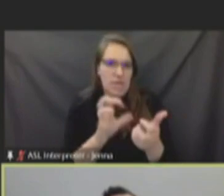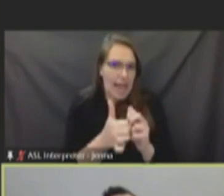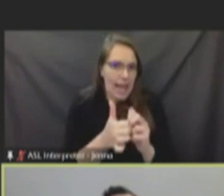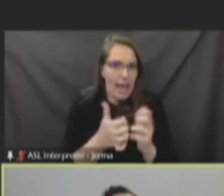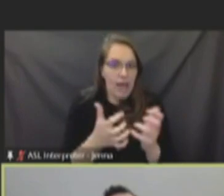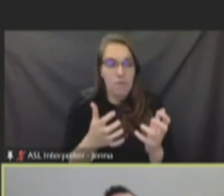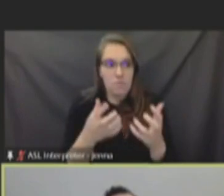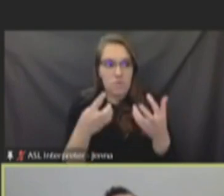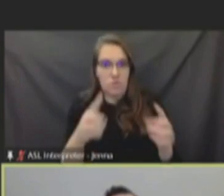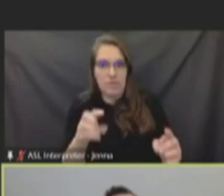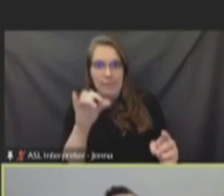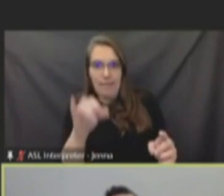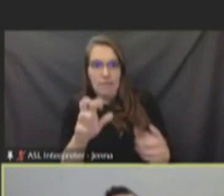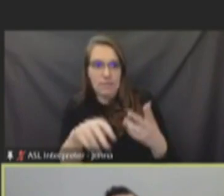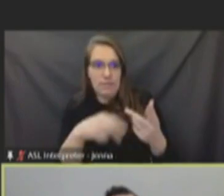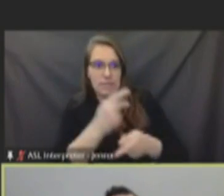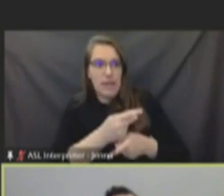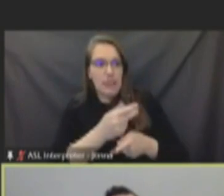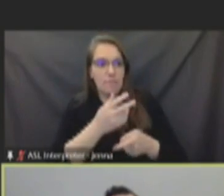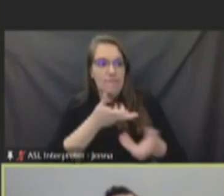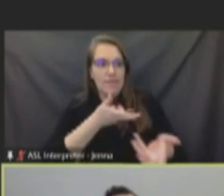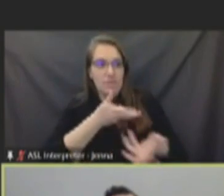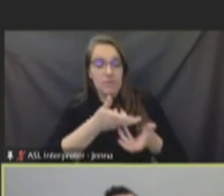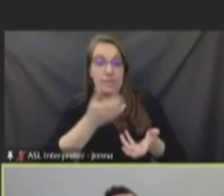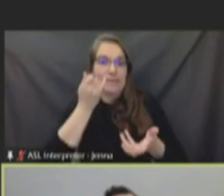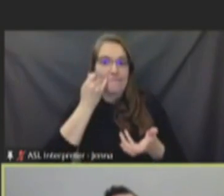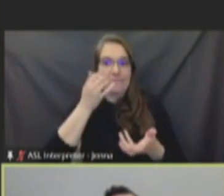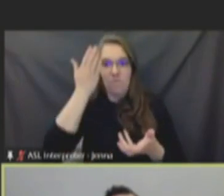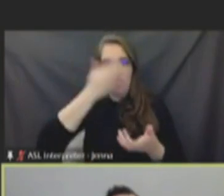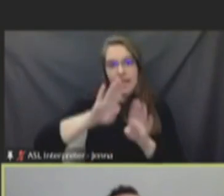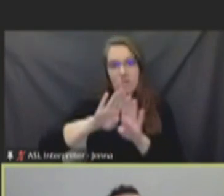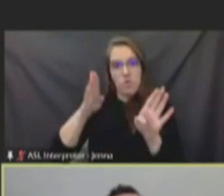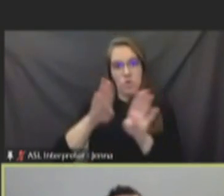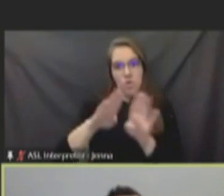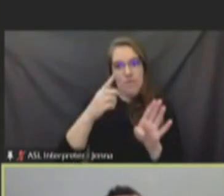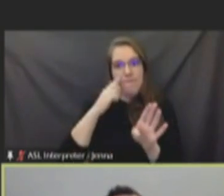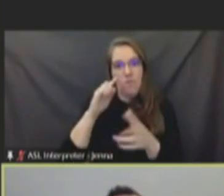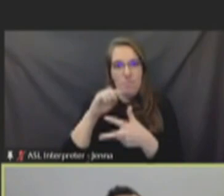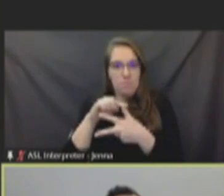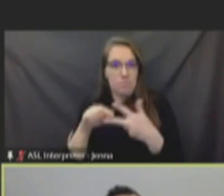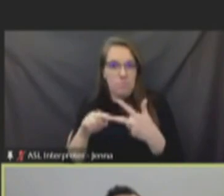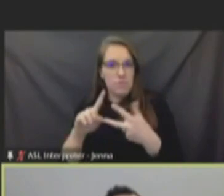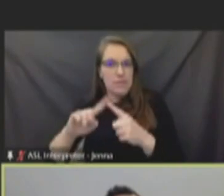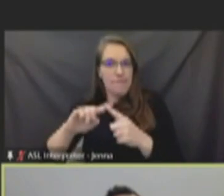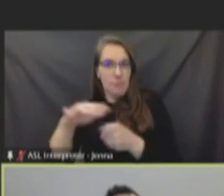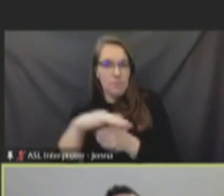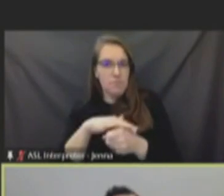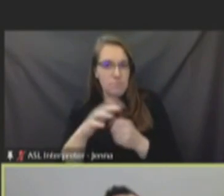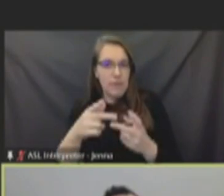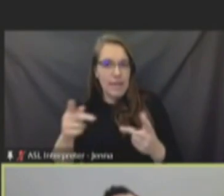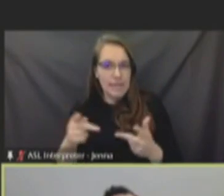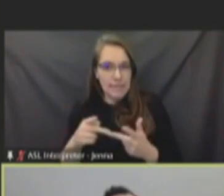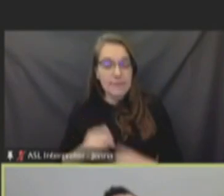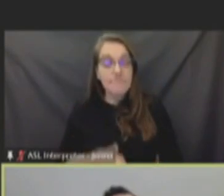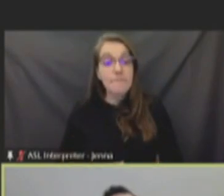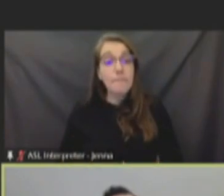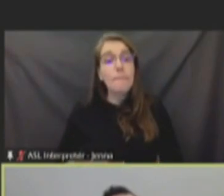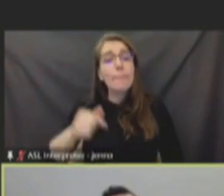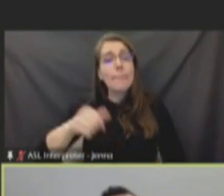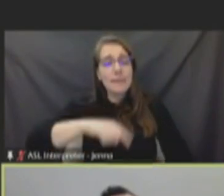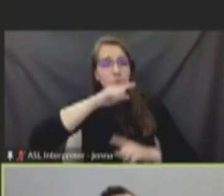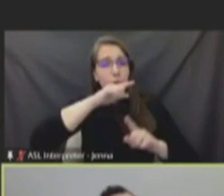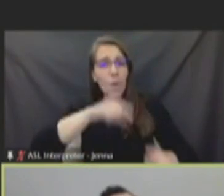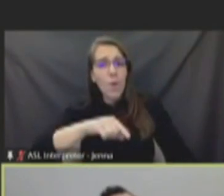interactions at the front door of covered establishments. And also, you know, the order